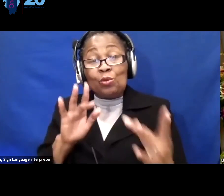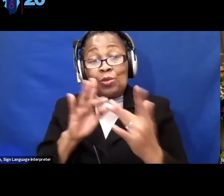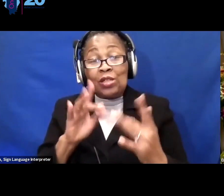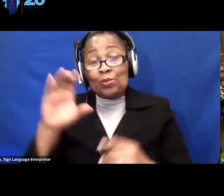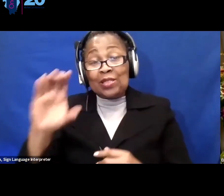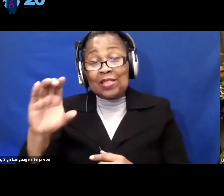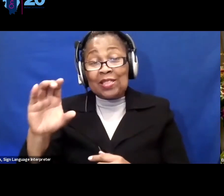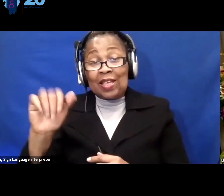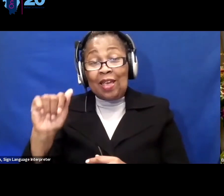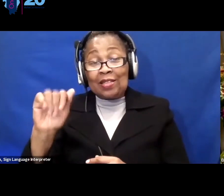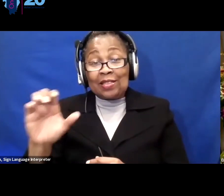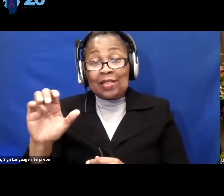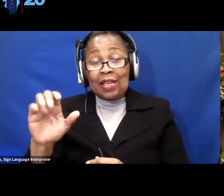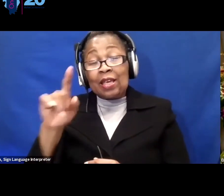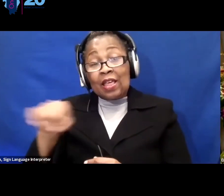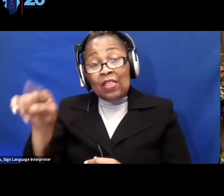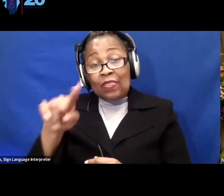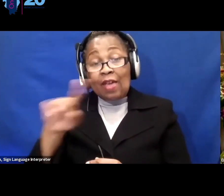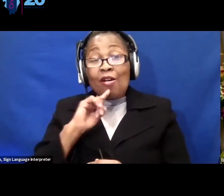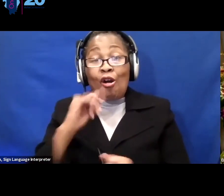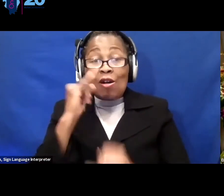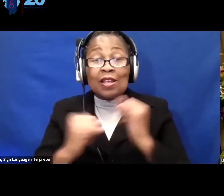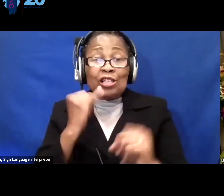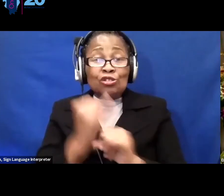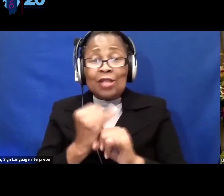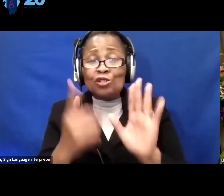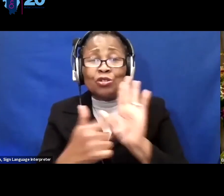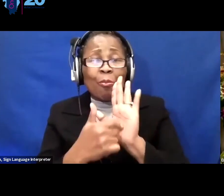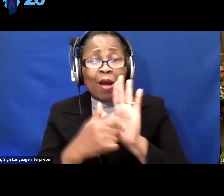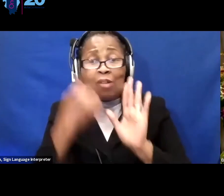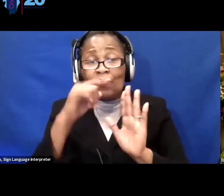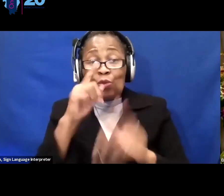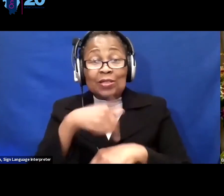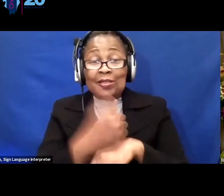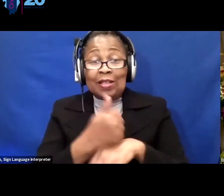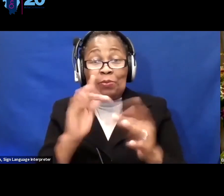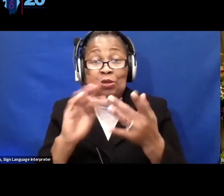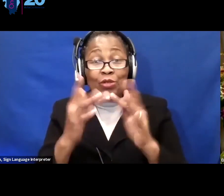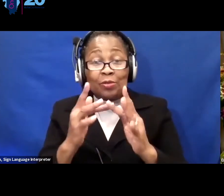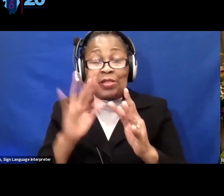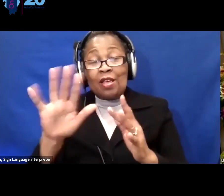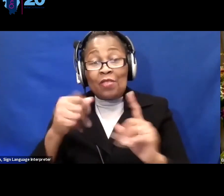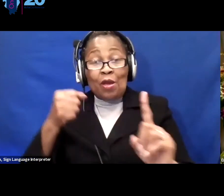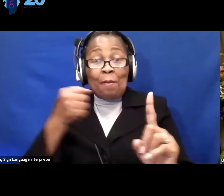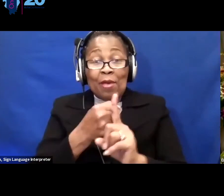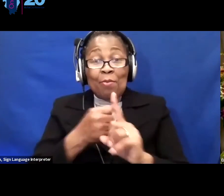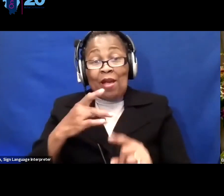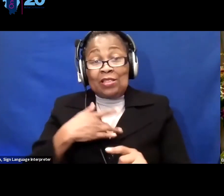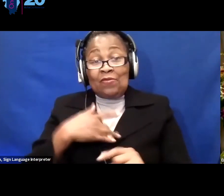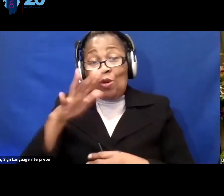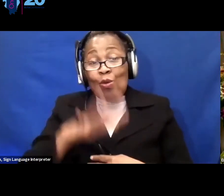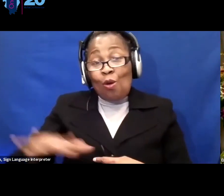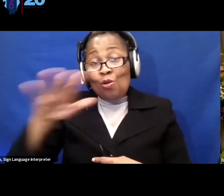because they are an international model for setting up these kinds of networks. Their impact has been felt across the country